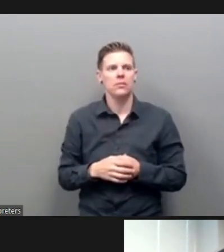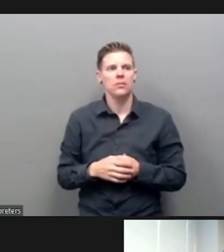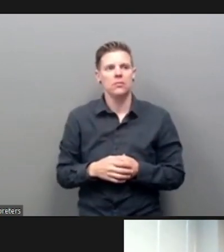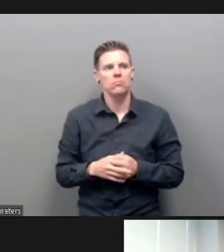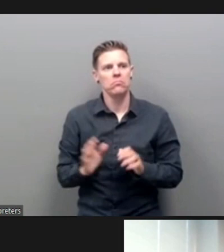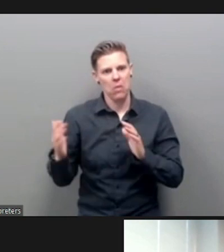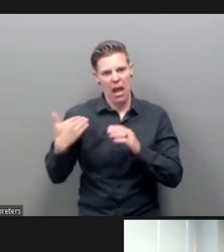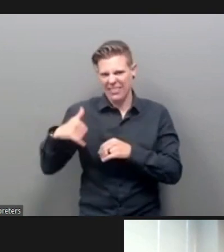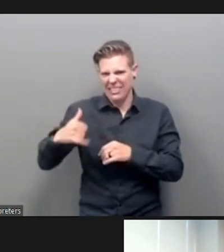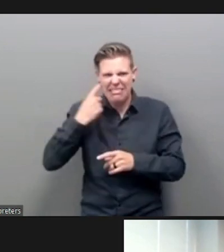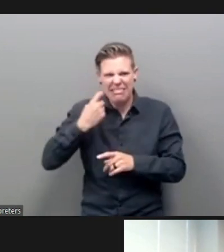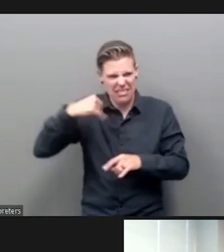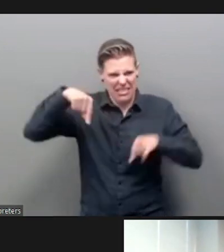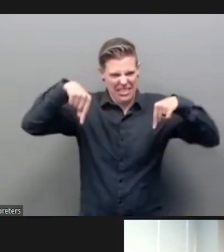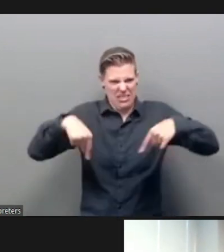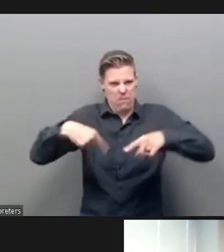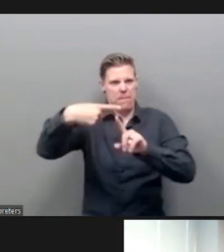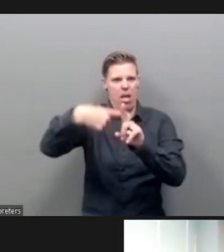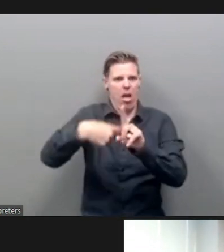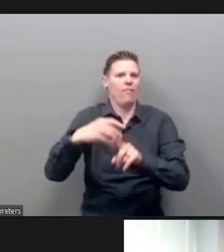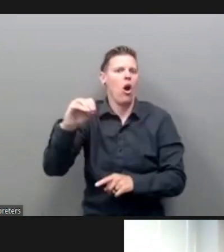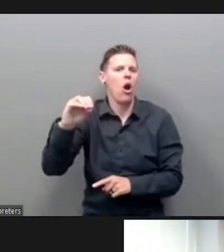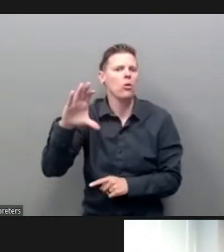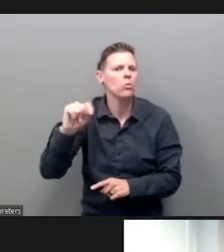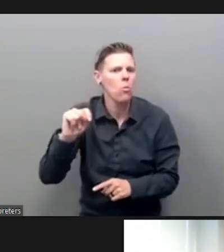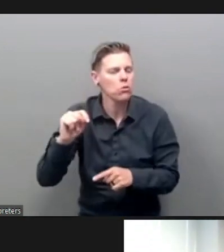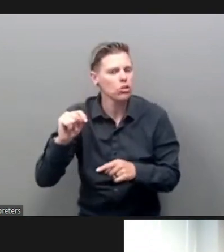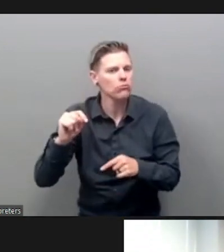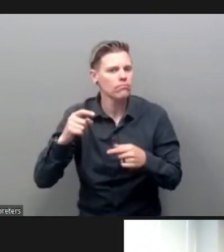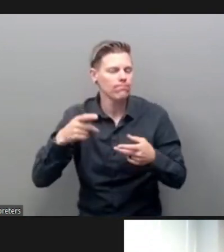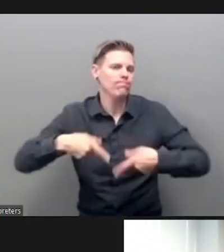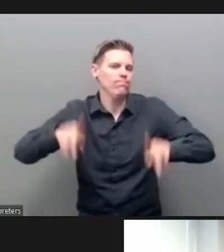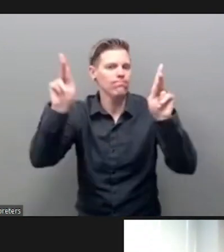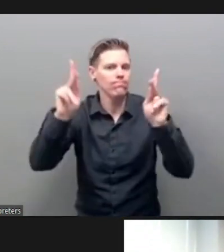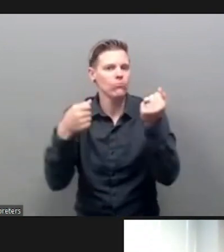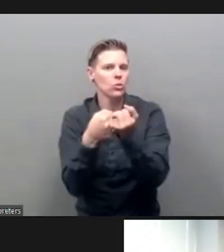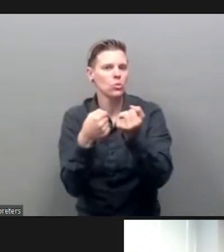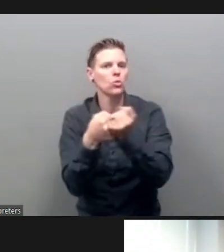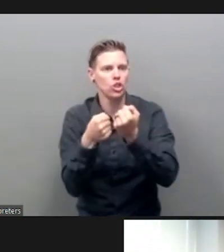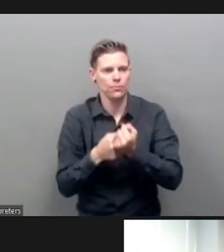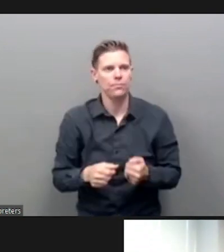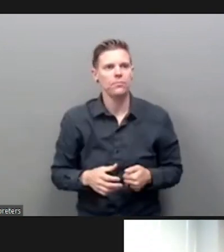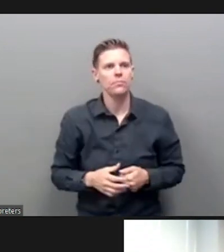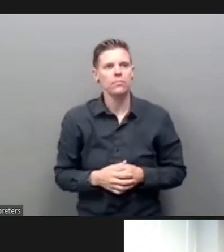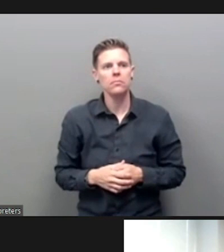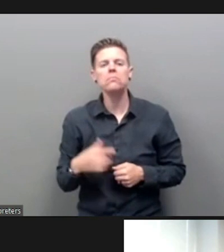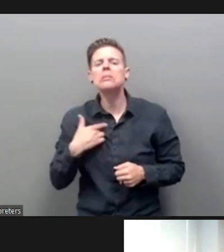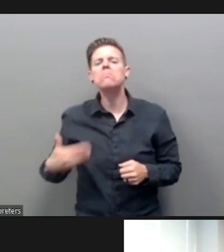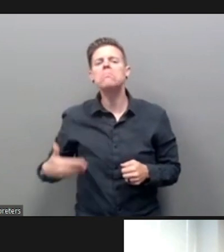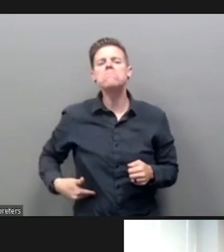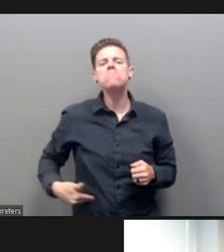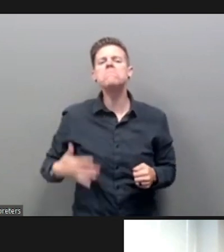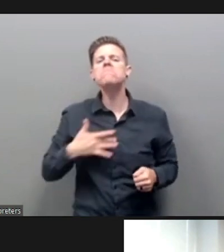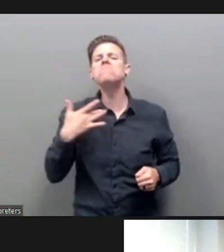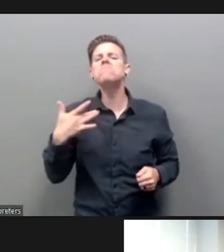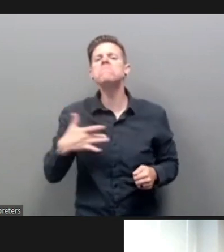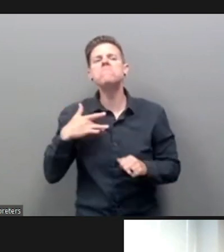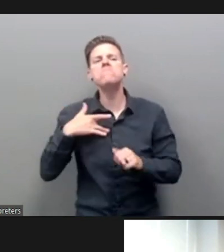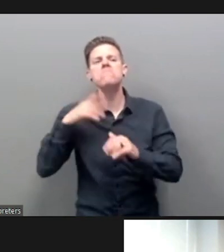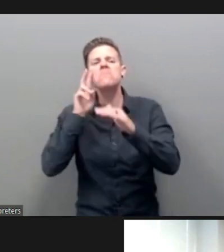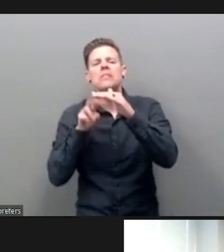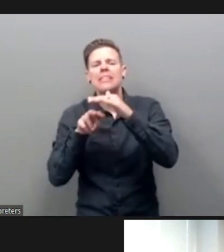April. So, but I think we predicted it would be a slower uptake on the boosters, and that's sort